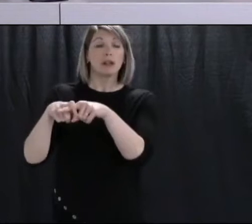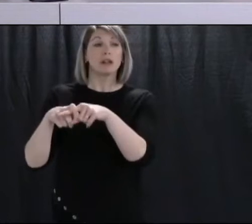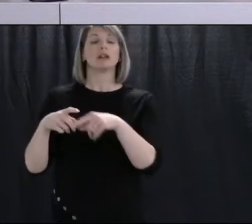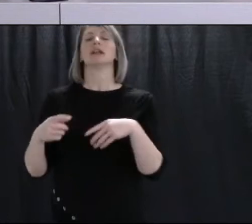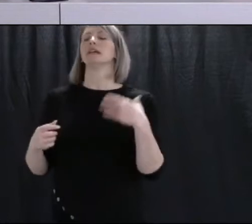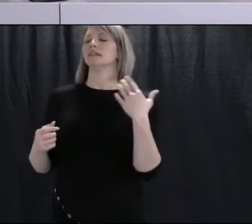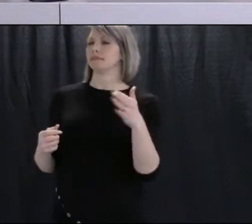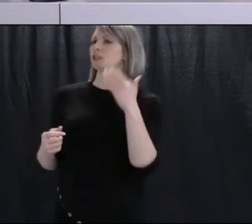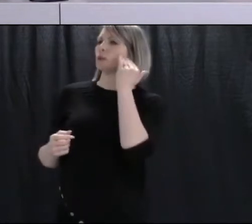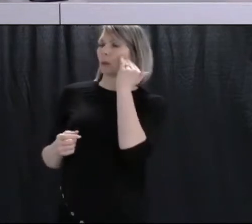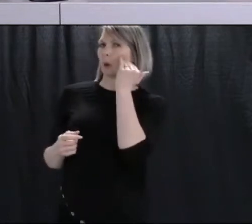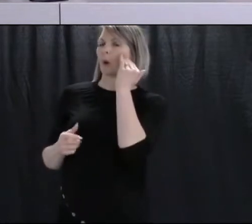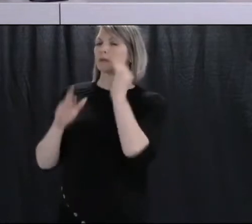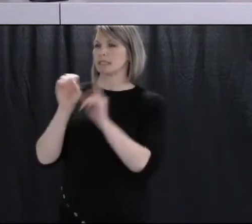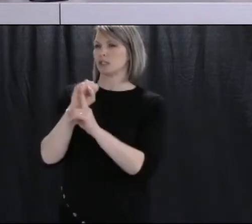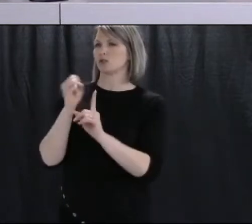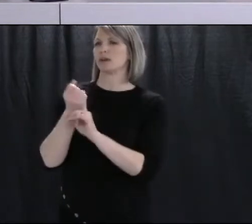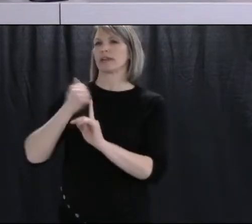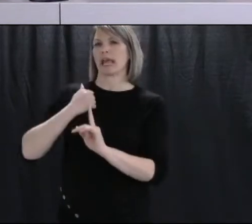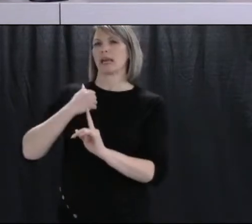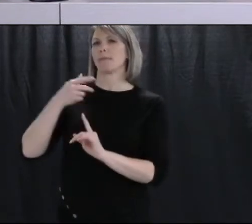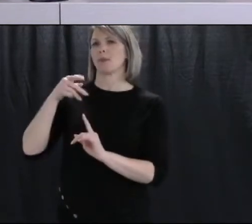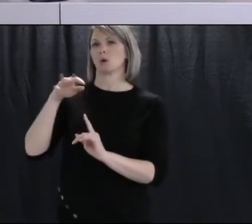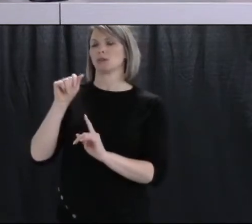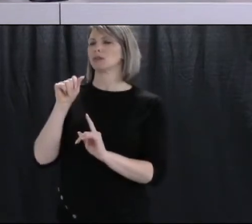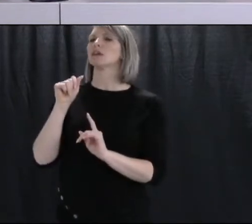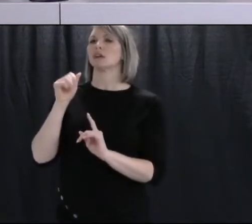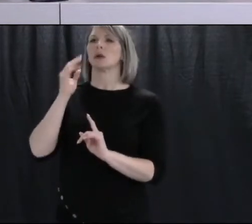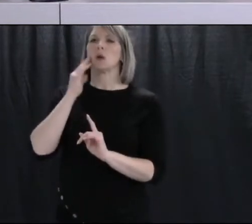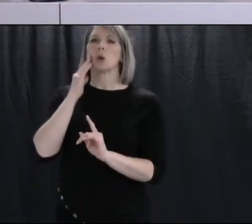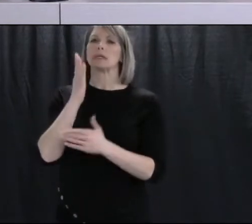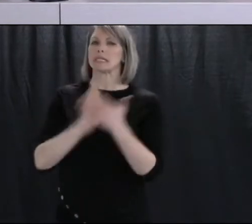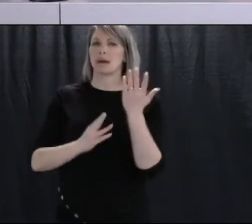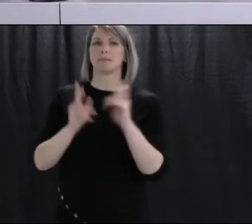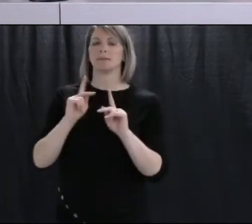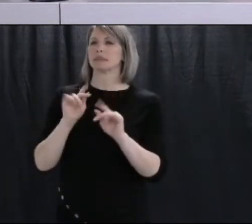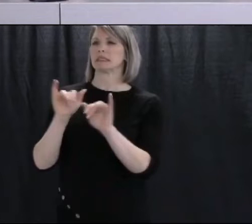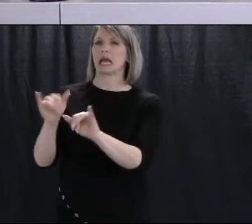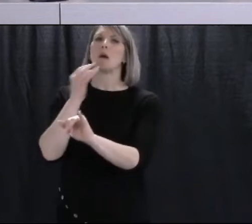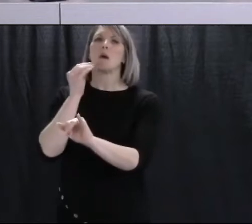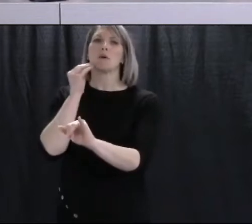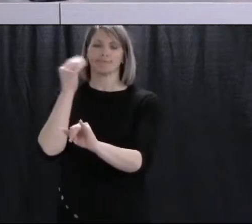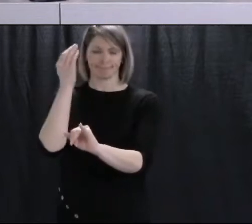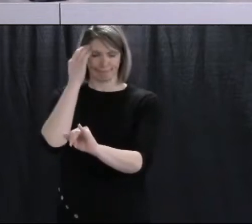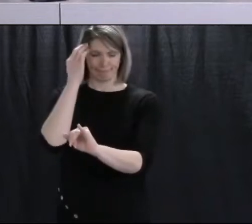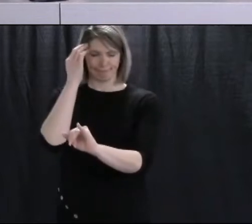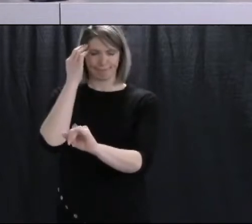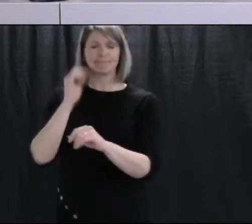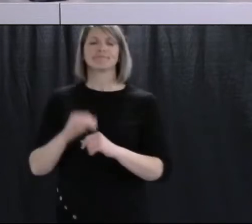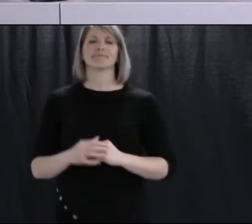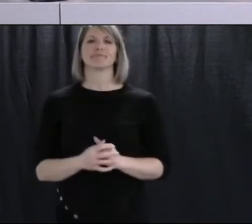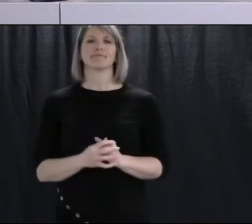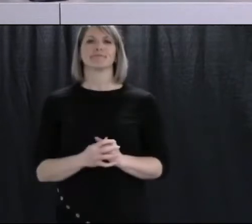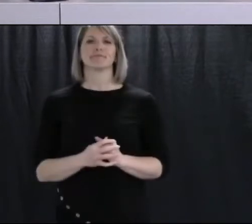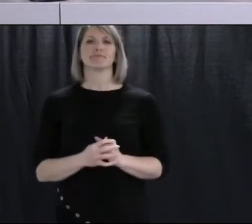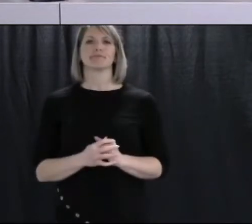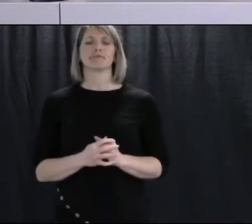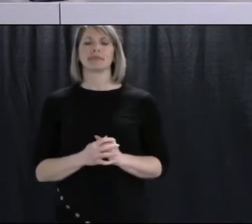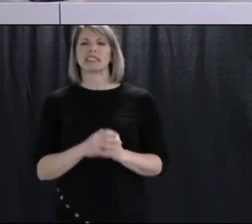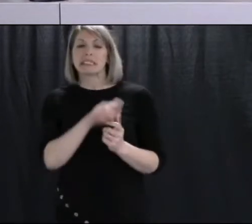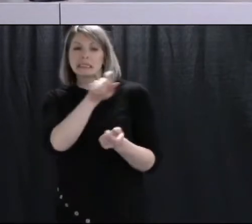We're aware of the situation at Canada Post. I mean, at this point, it's I guess to speak to the details